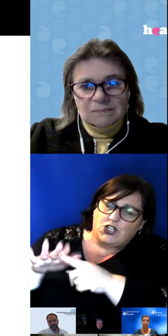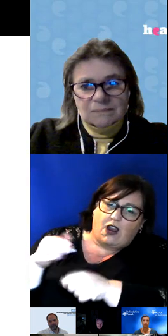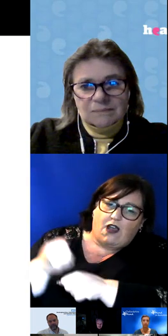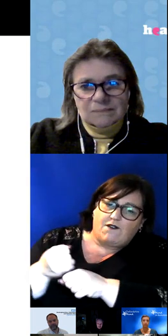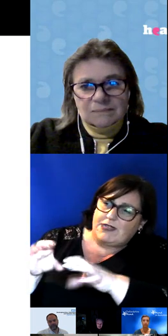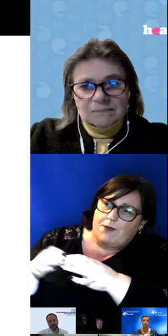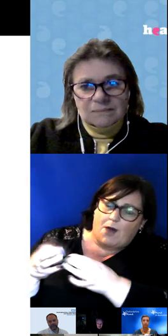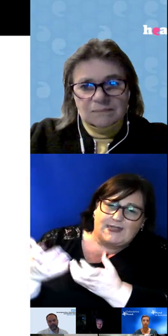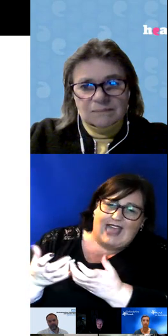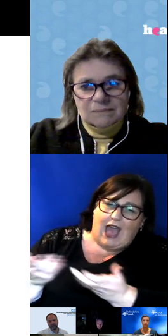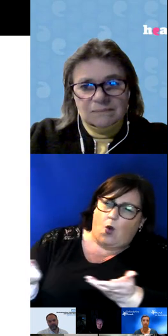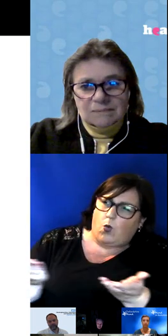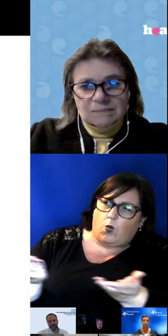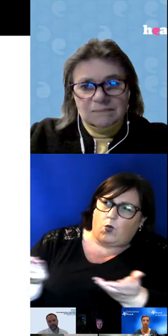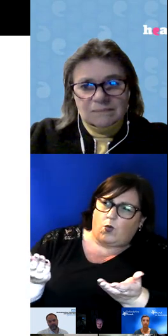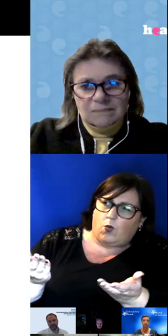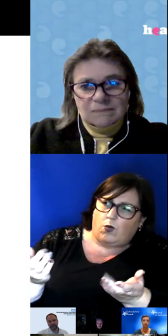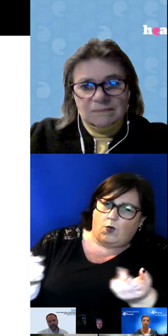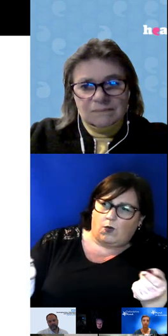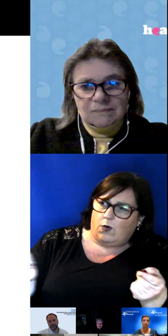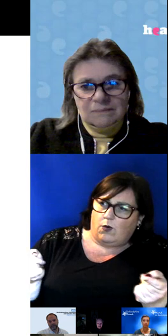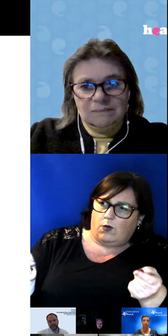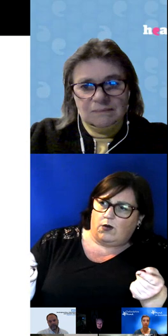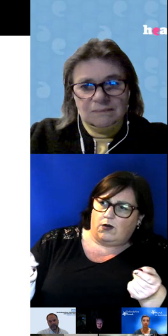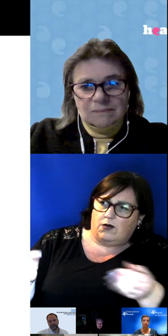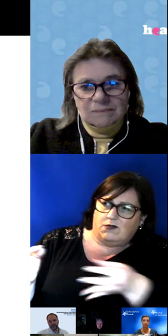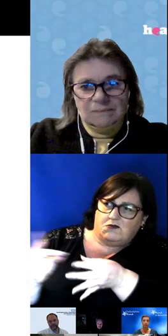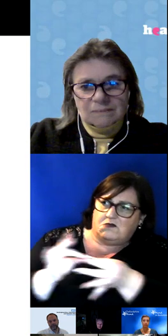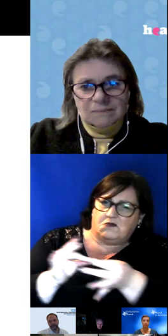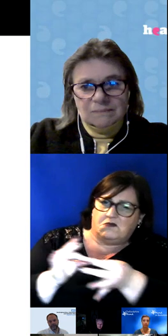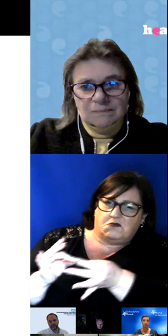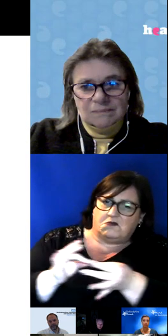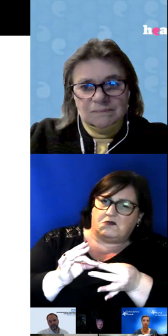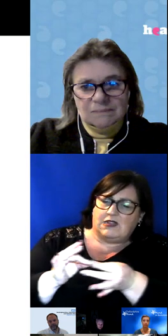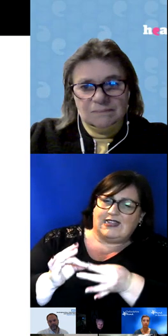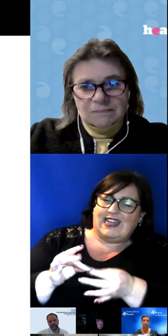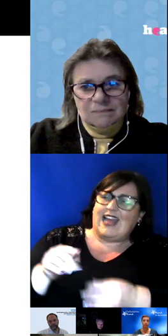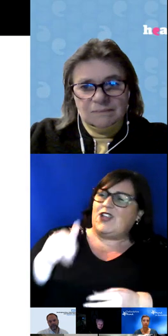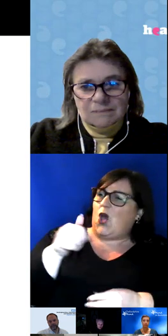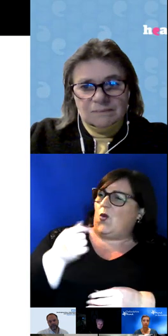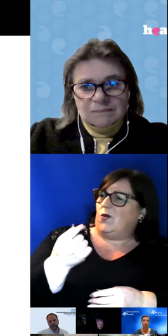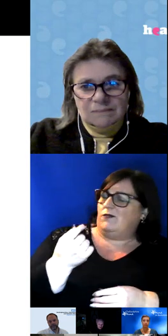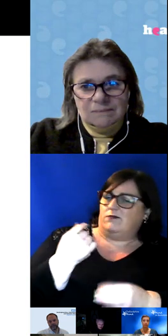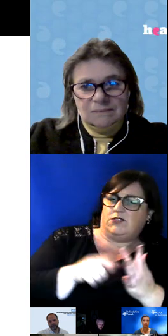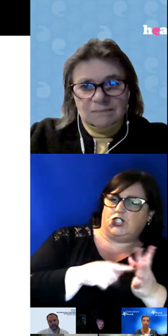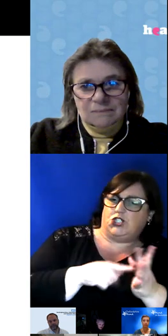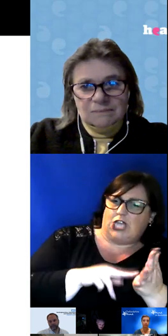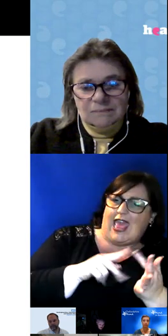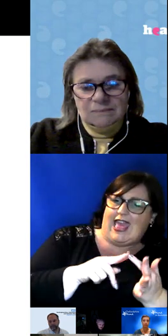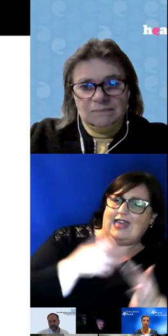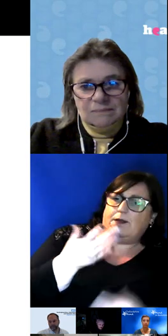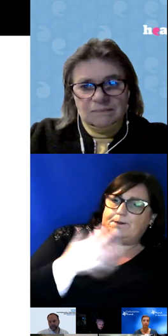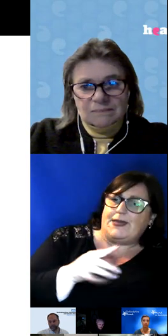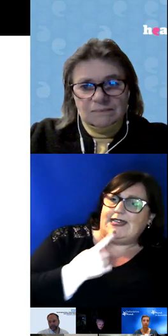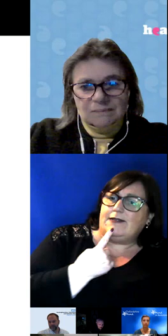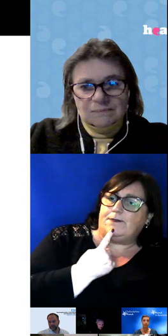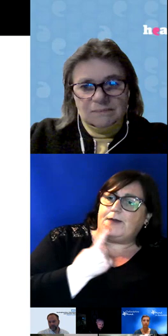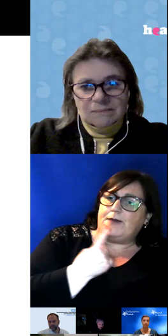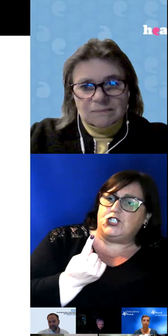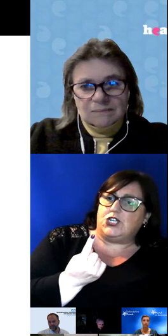same wavelength? I think Jane did sort of touch on this in terms of